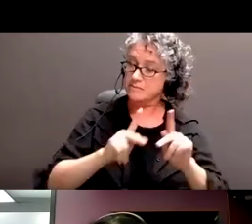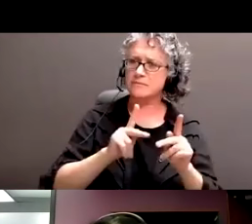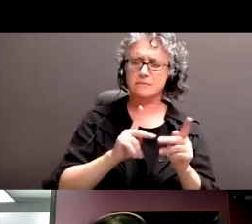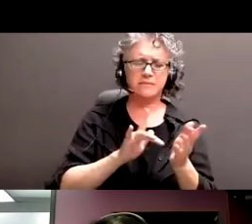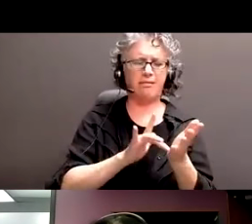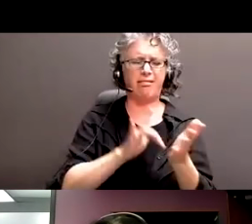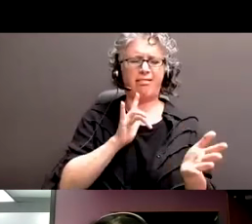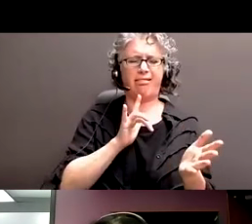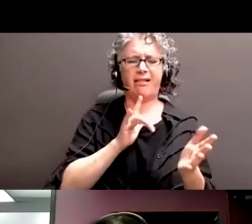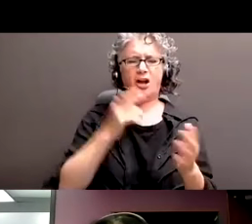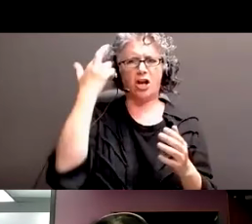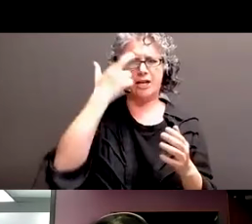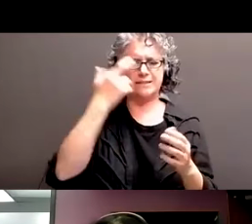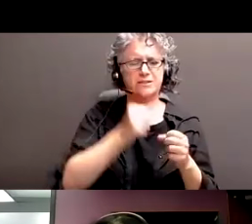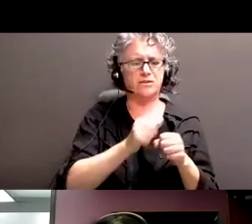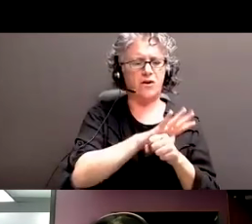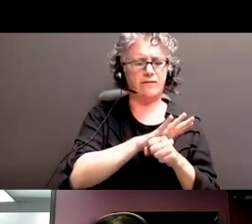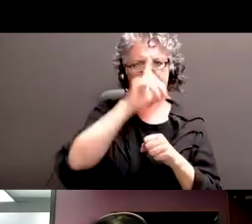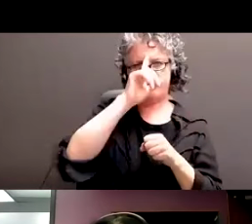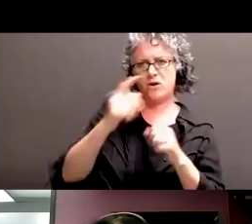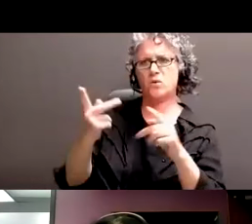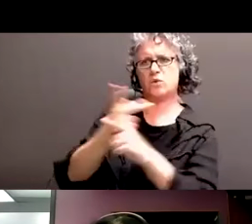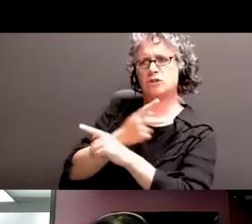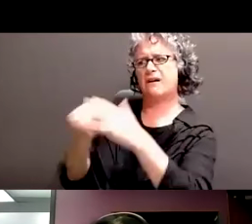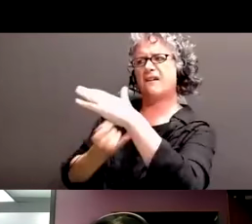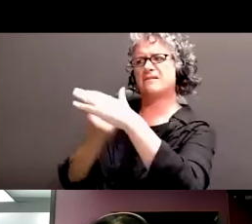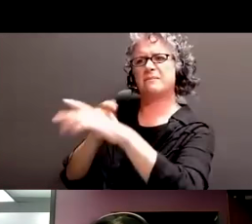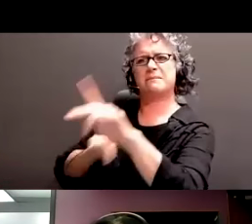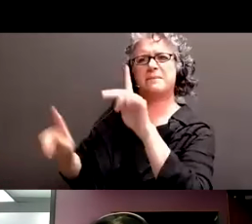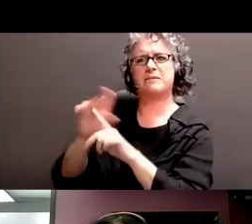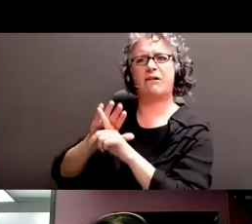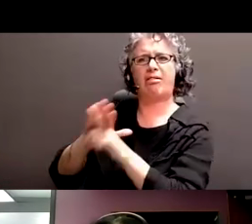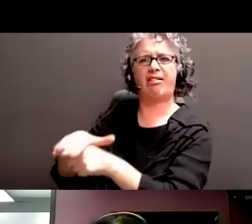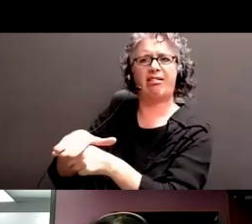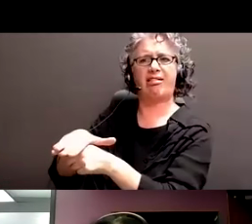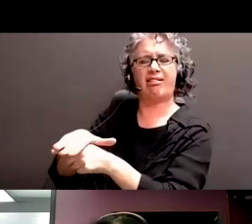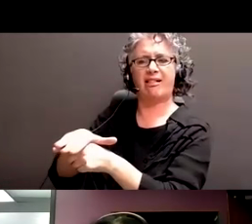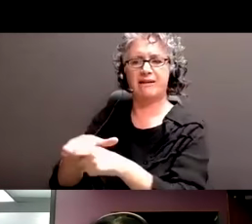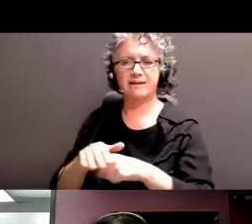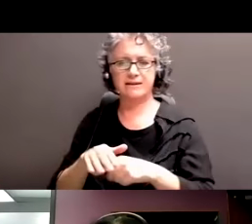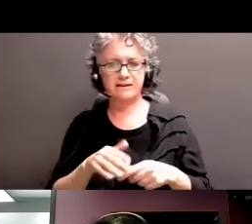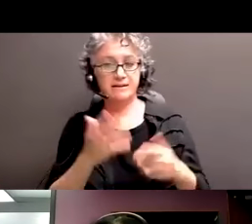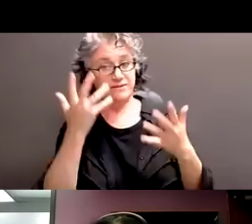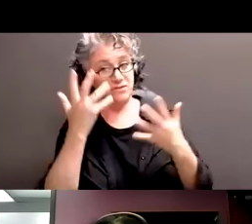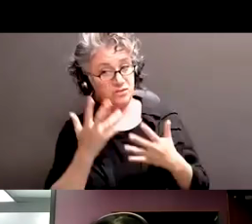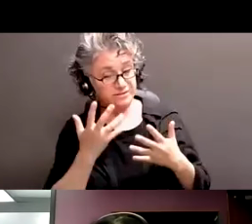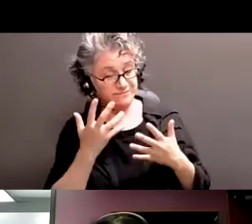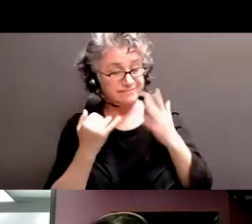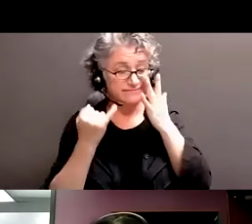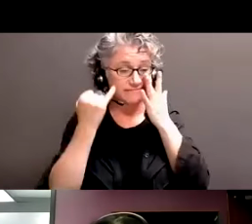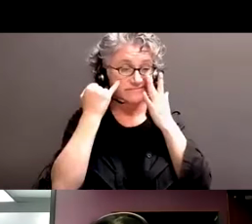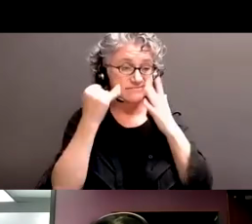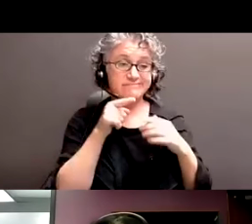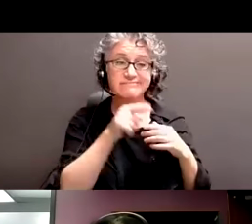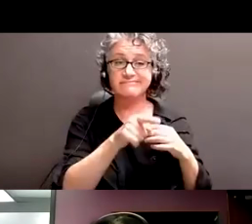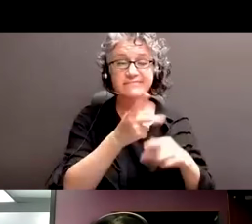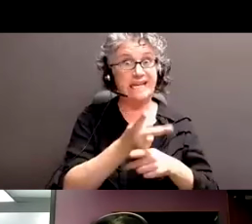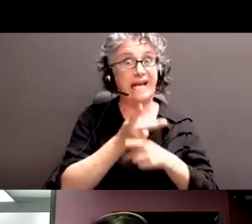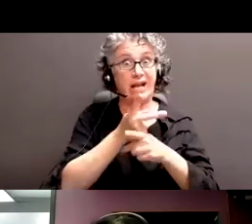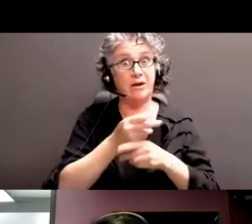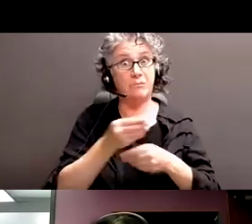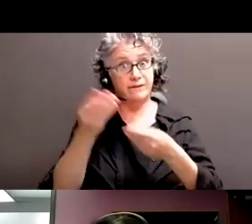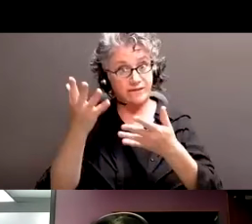escalating isolation tactics? Well, unfortunately, if the caregiver is being abusive, they don't